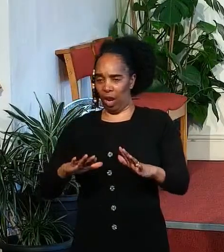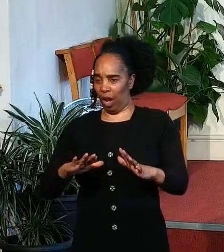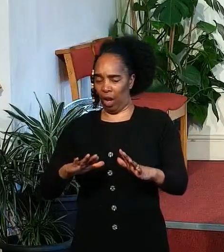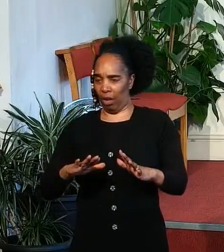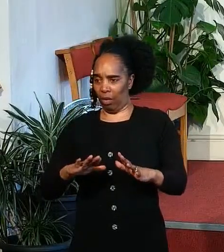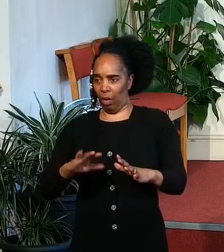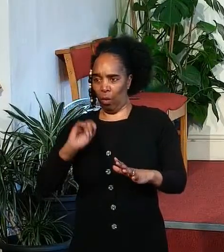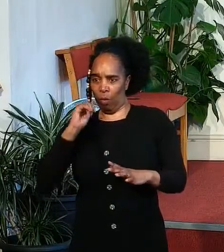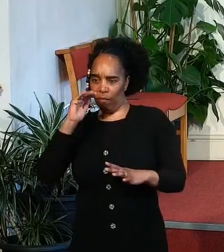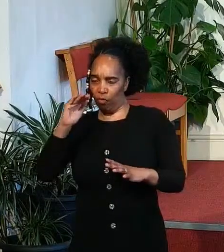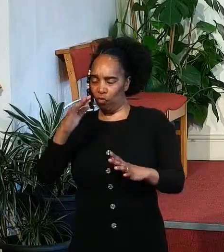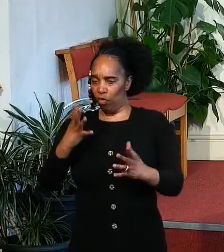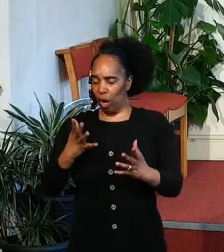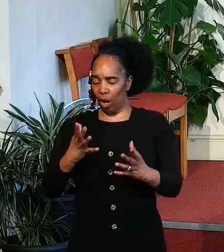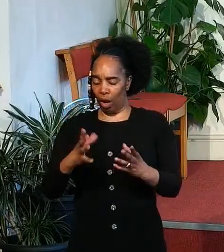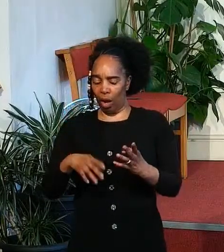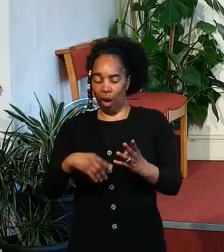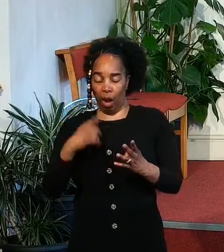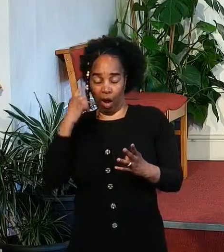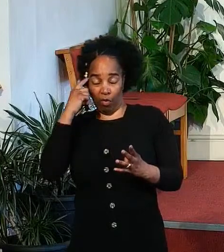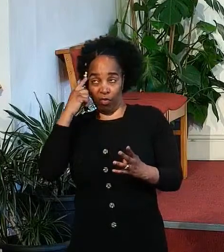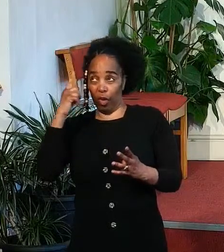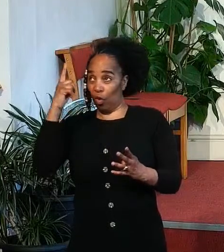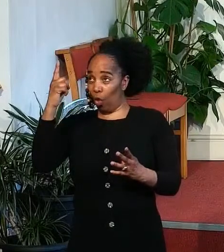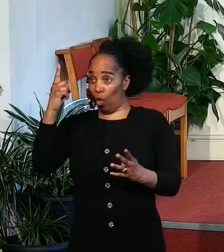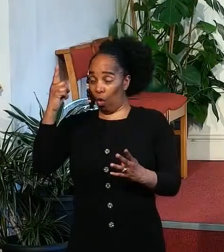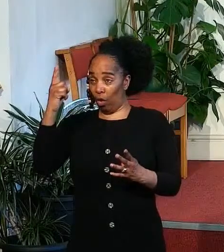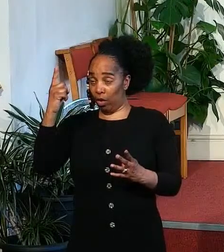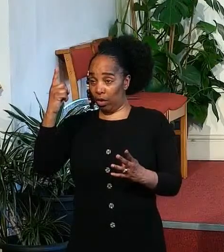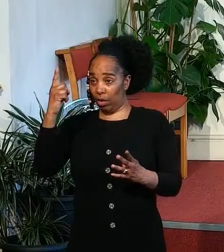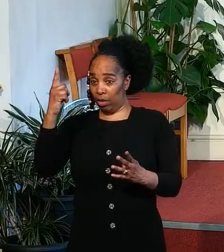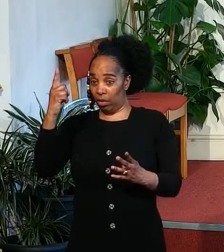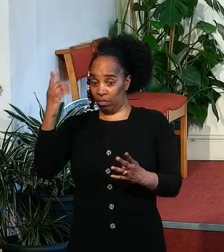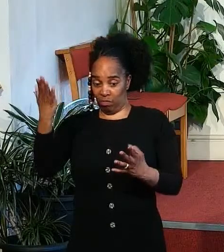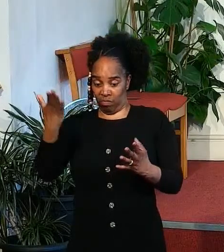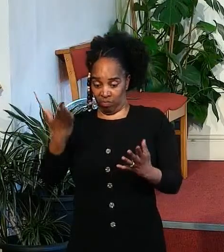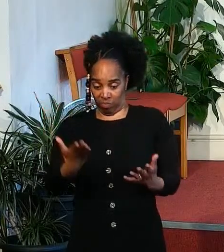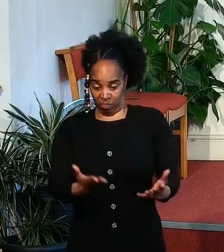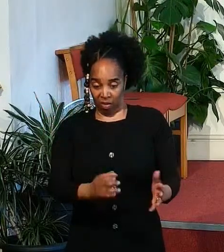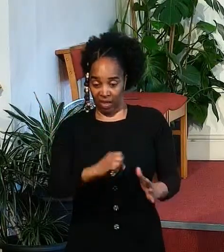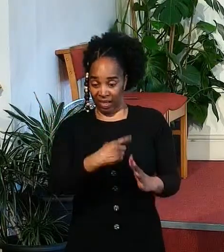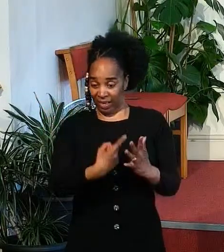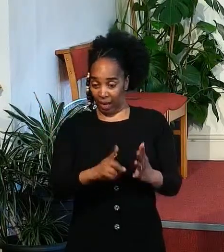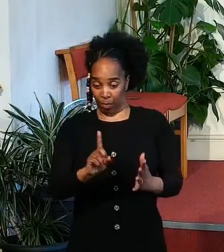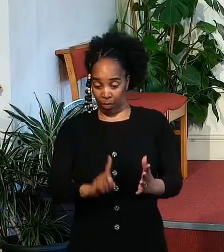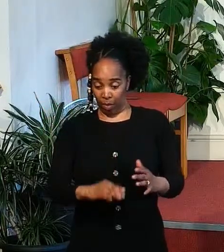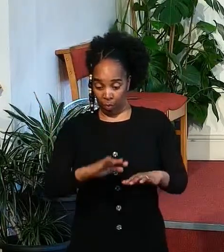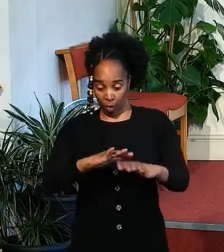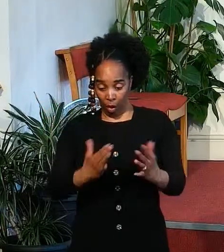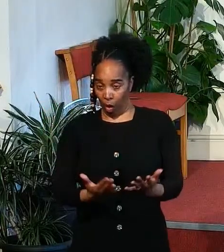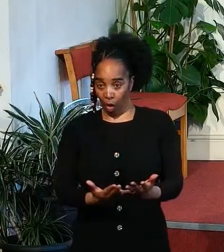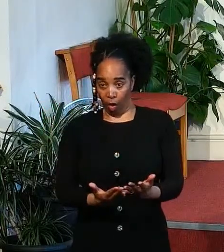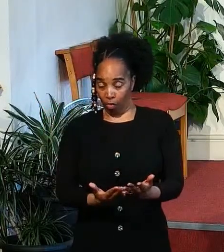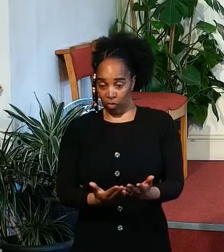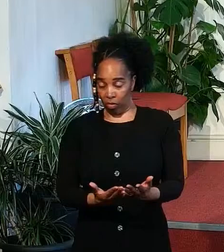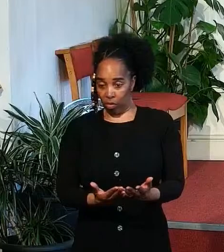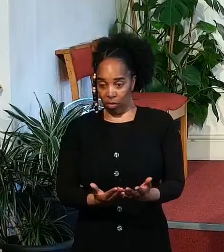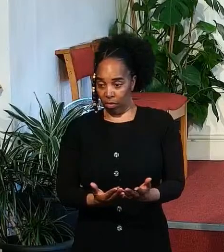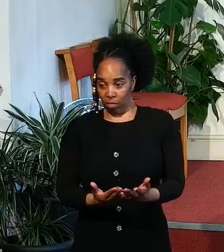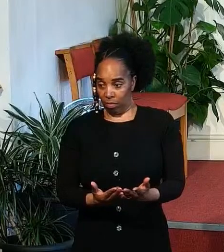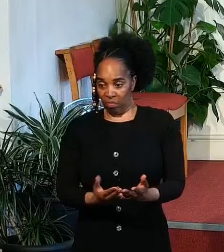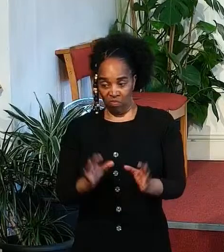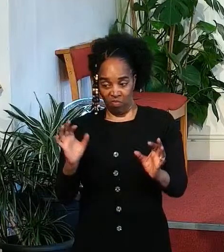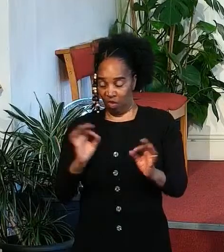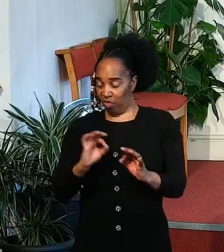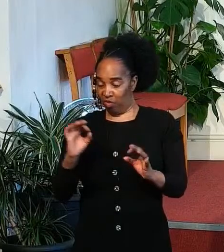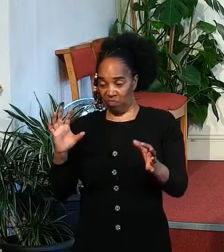don't think God has put disabled people on the earth at all. That's nothing to do